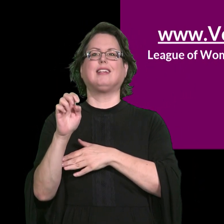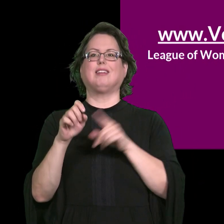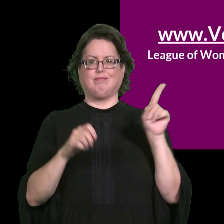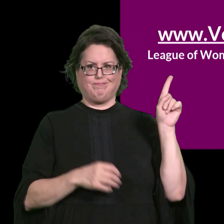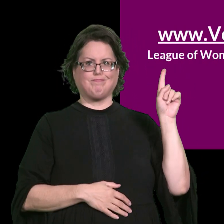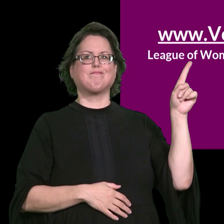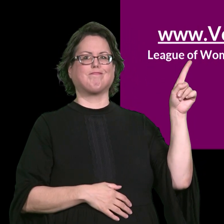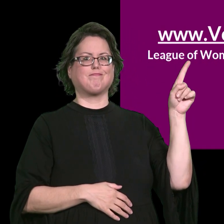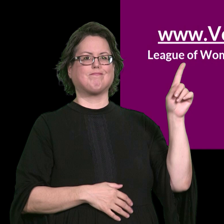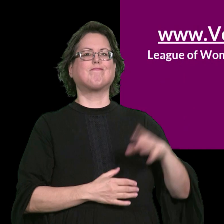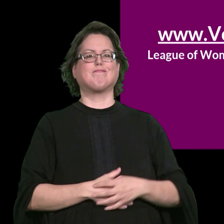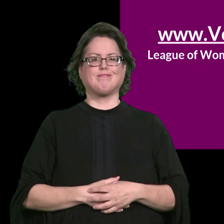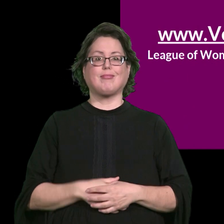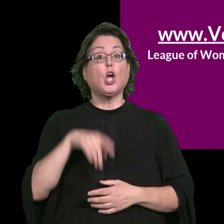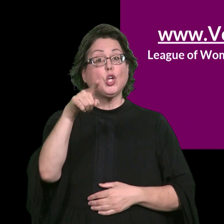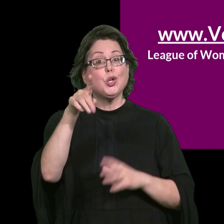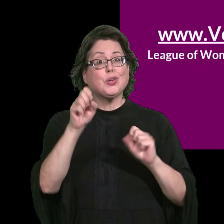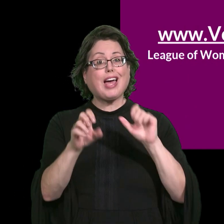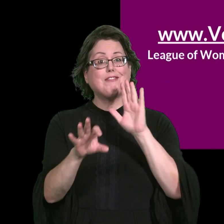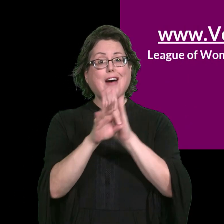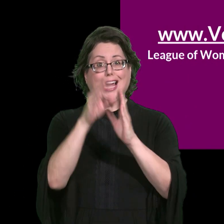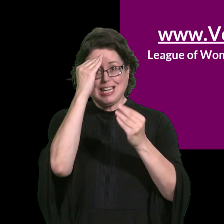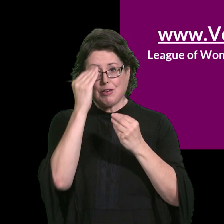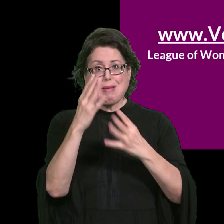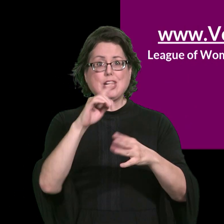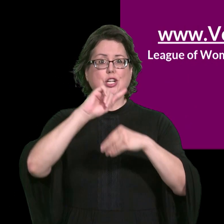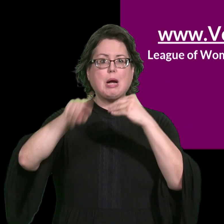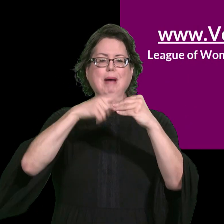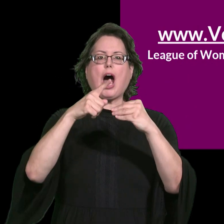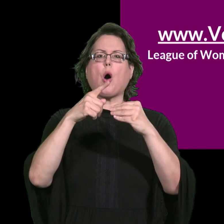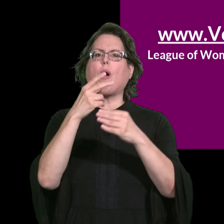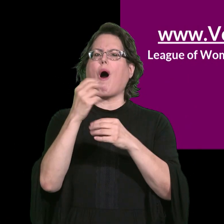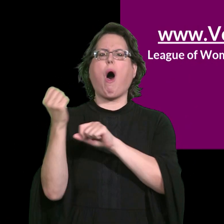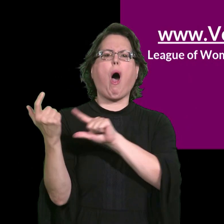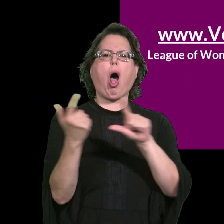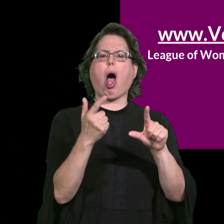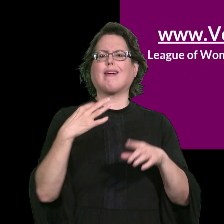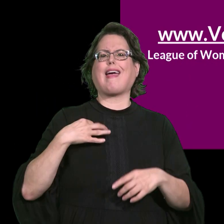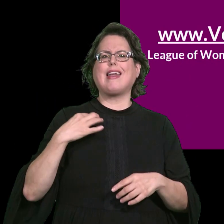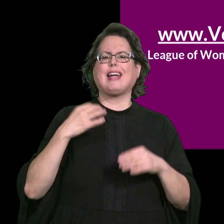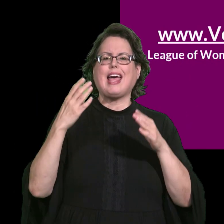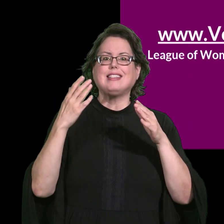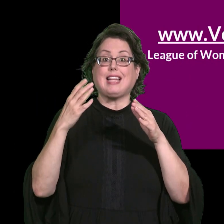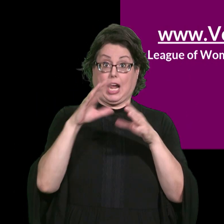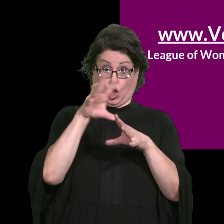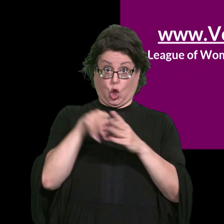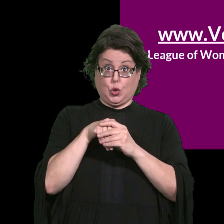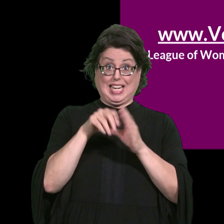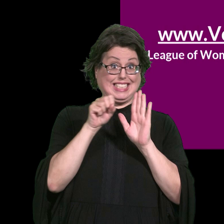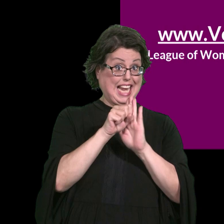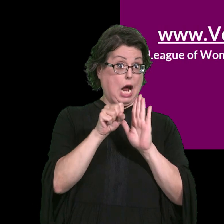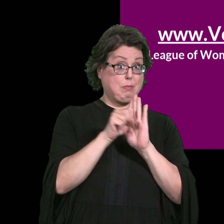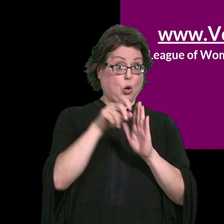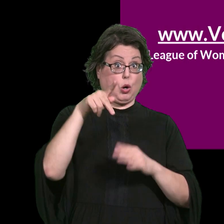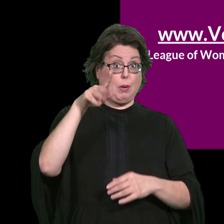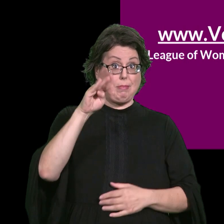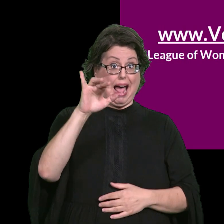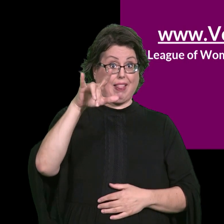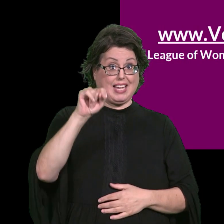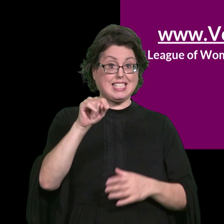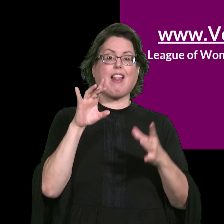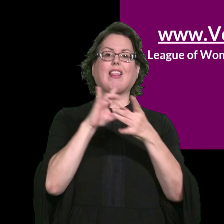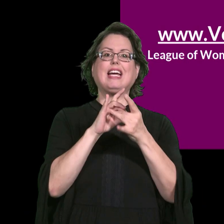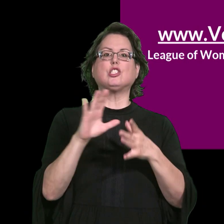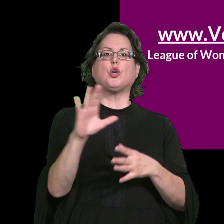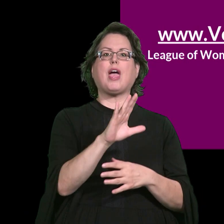www.vote411.org. You can find nonpartisan candidate information, including your sample ballot, links to the candidates' websites,